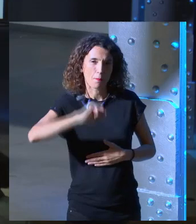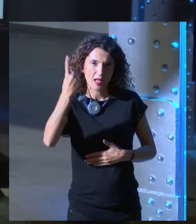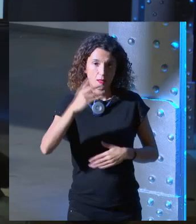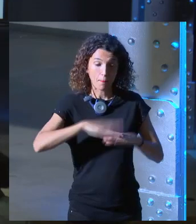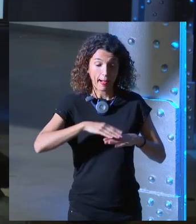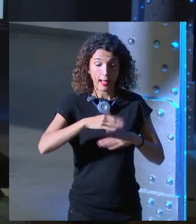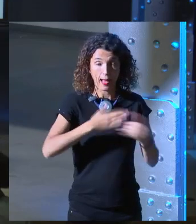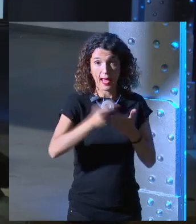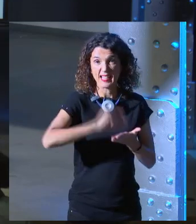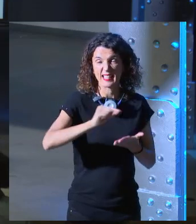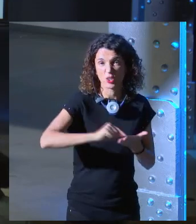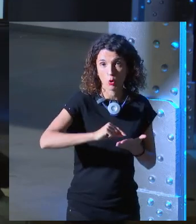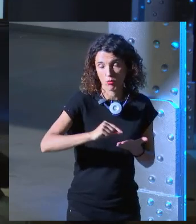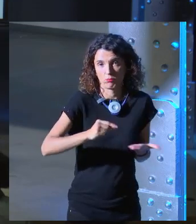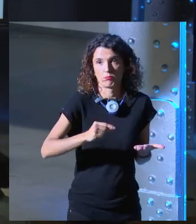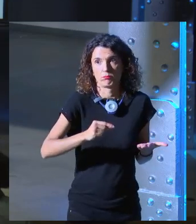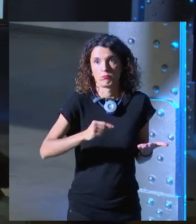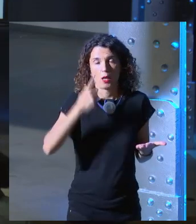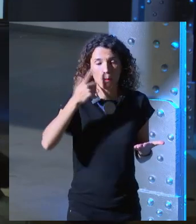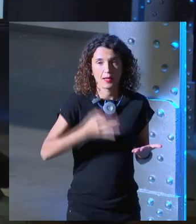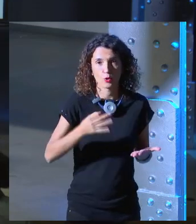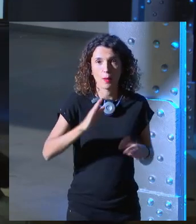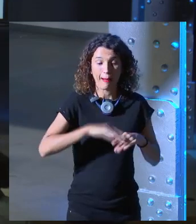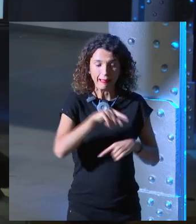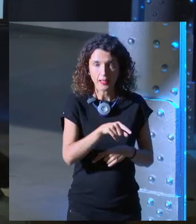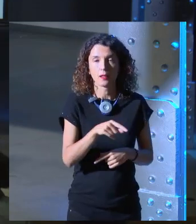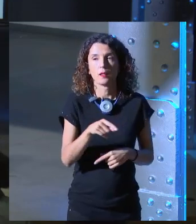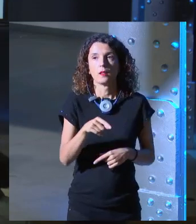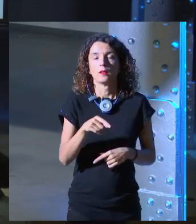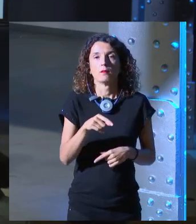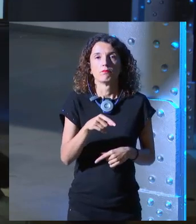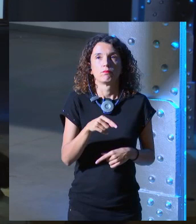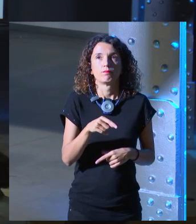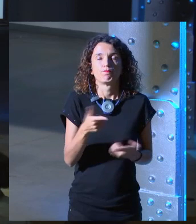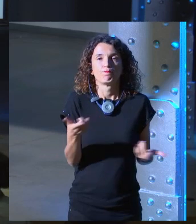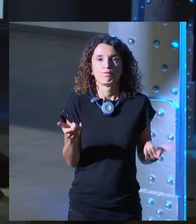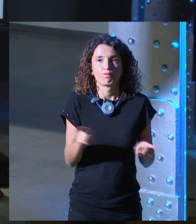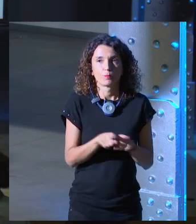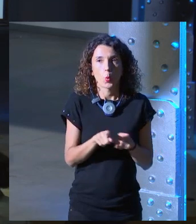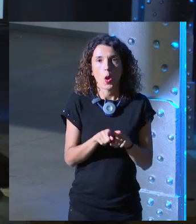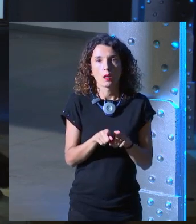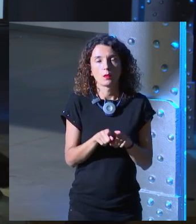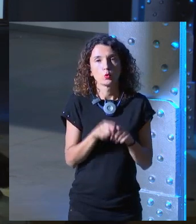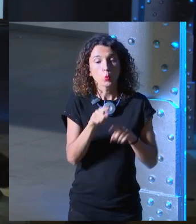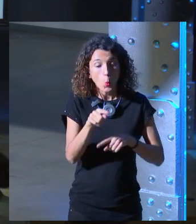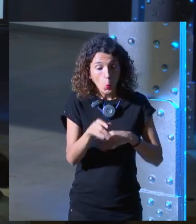writing, which way is more dangerous for the writer? Which one is more dangerous for yourself, Jeanette?